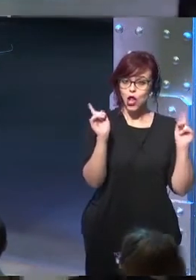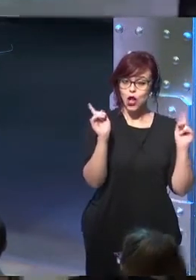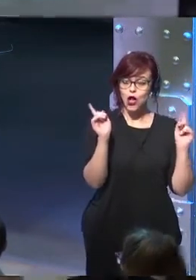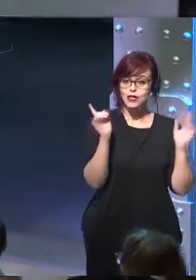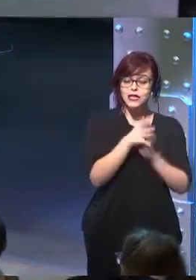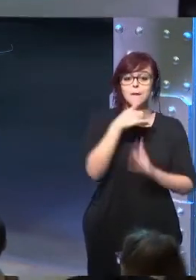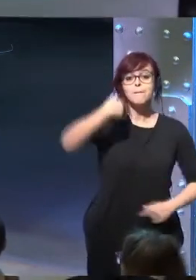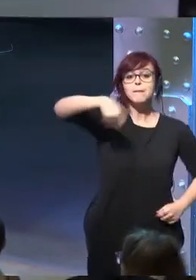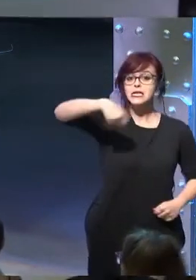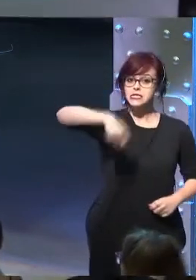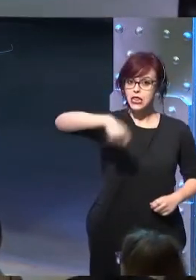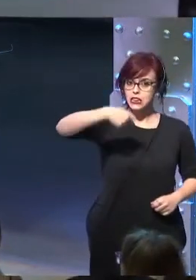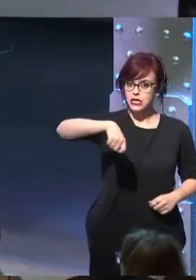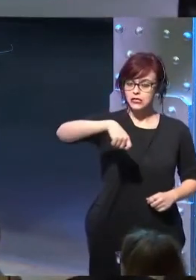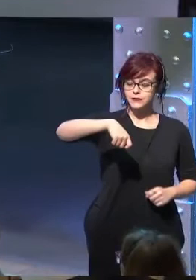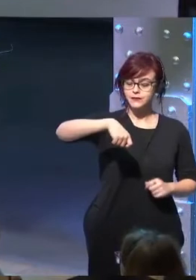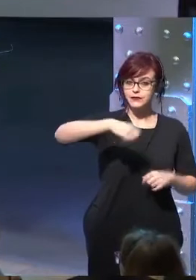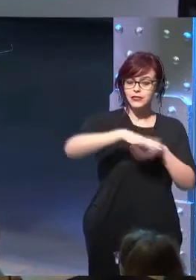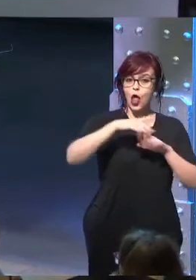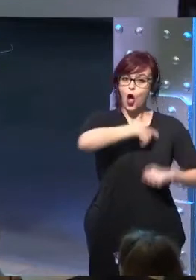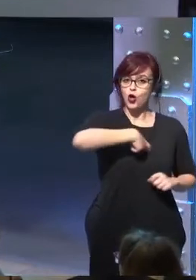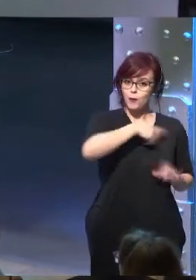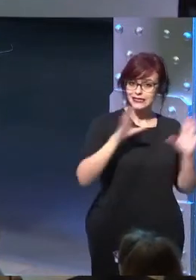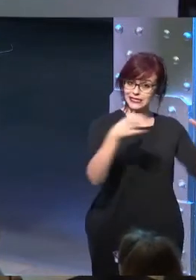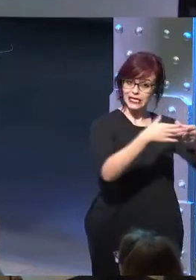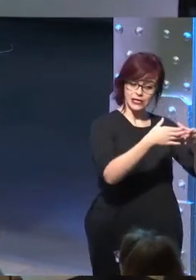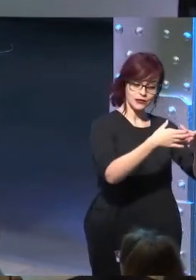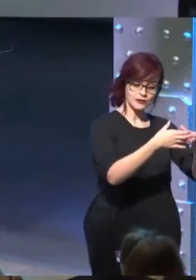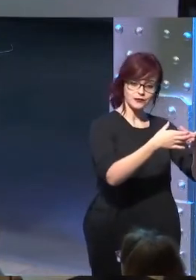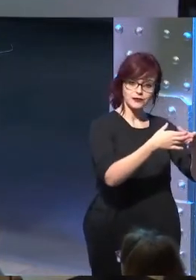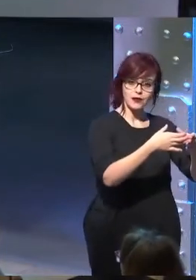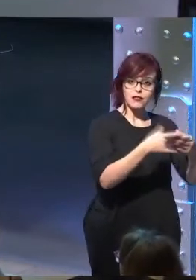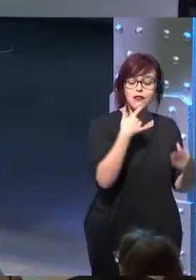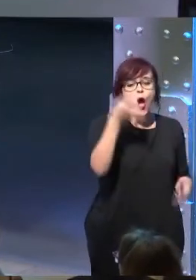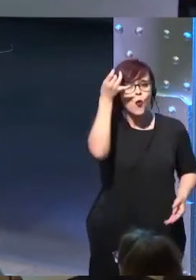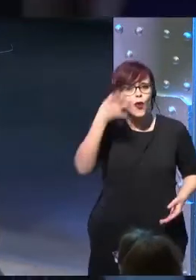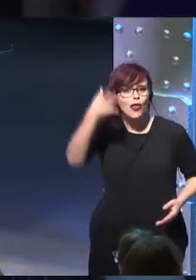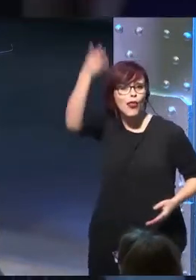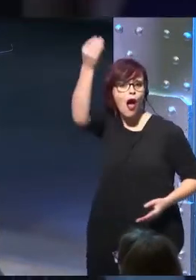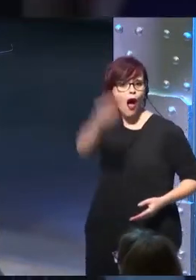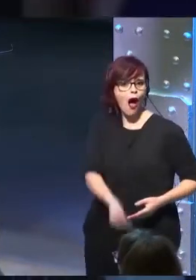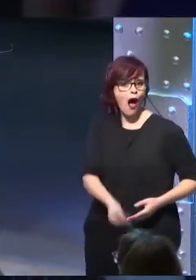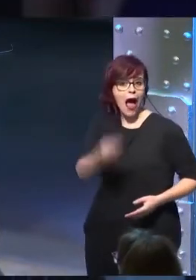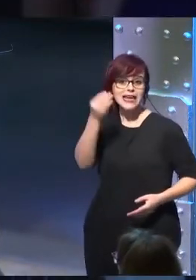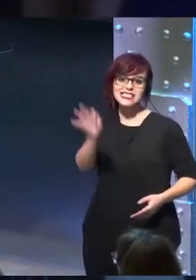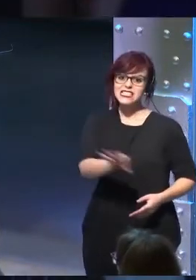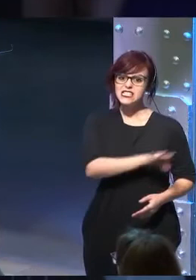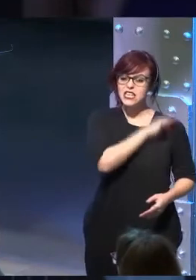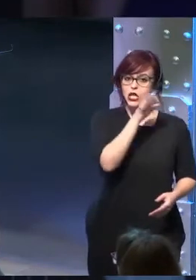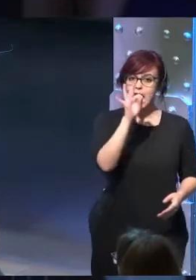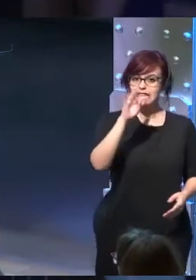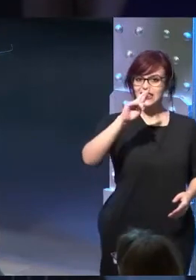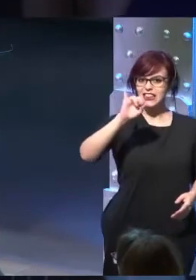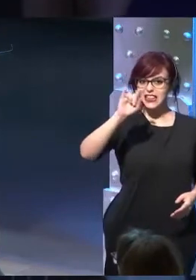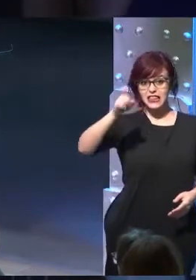chairman of the, obviously, committee is saying, "That's an excellent suggestion, Miss Triggs.